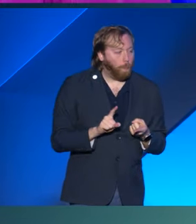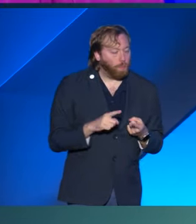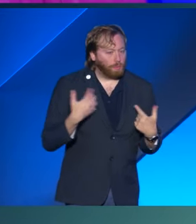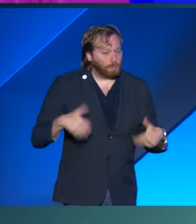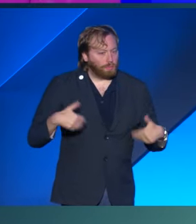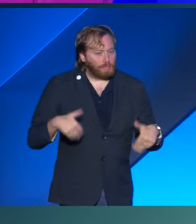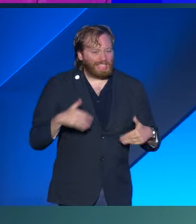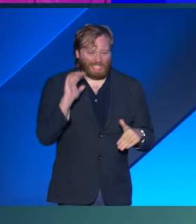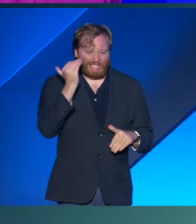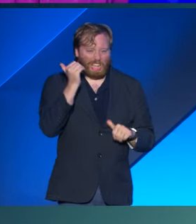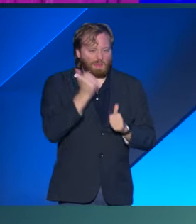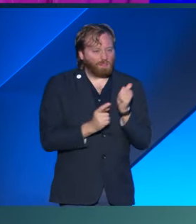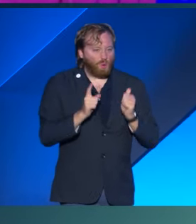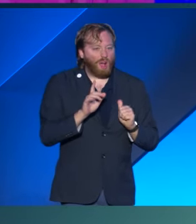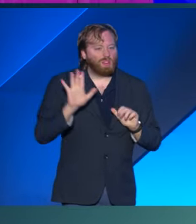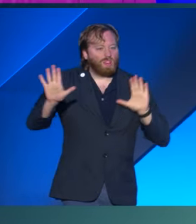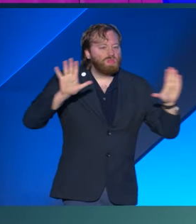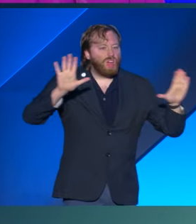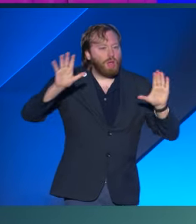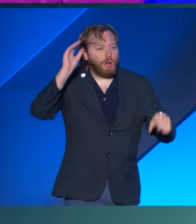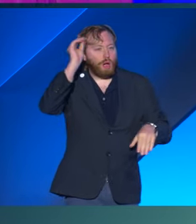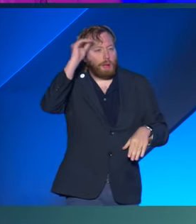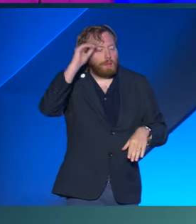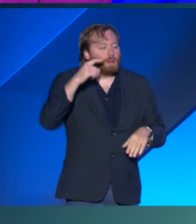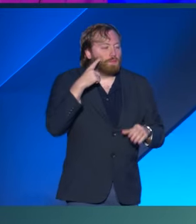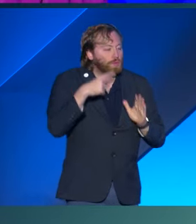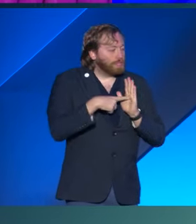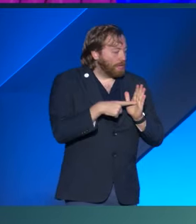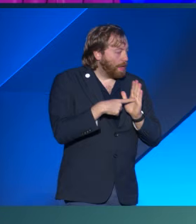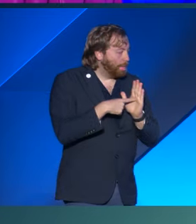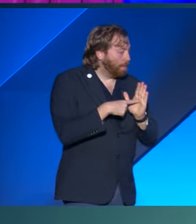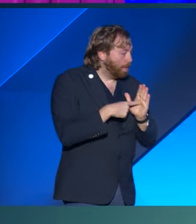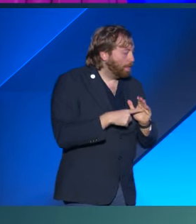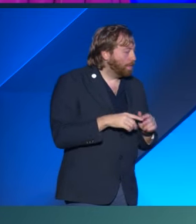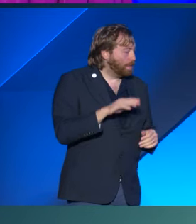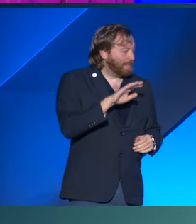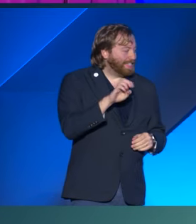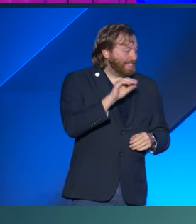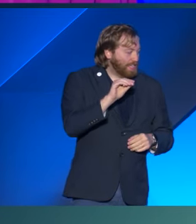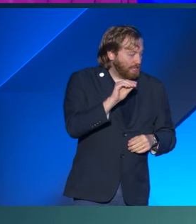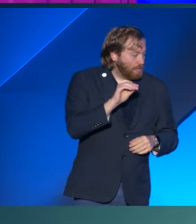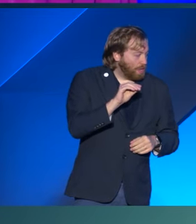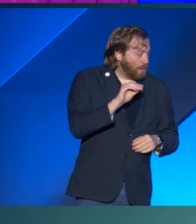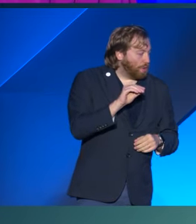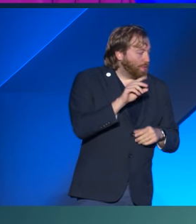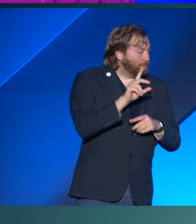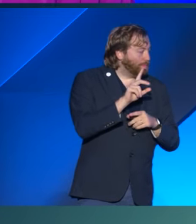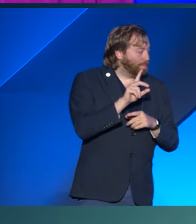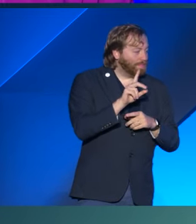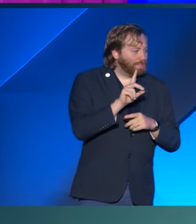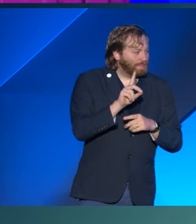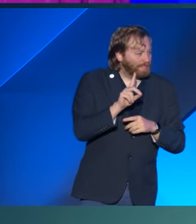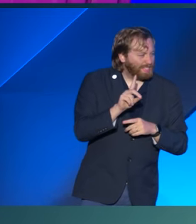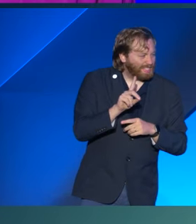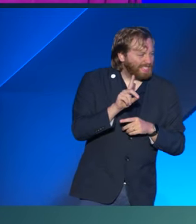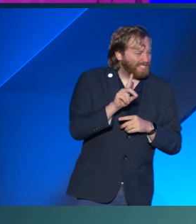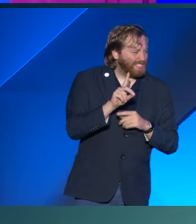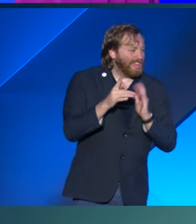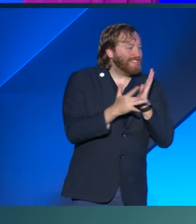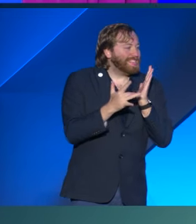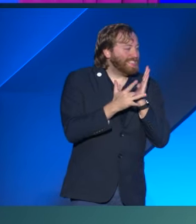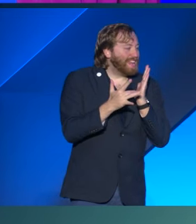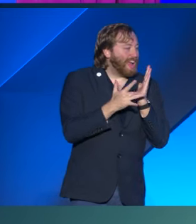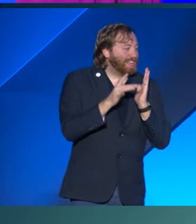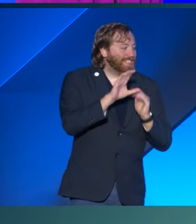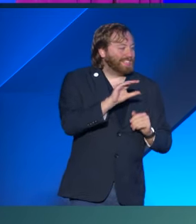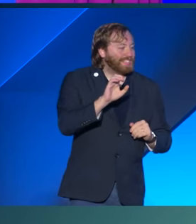has a hot take. Like, take this tech CEO. His viewpoints are counter to how we at Indeed view DEI,